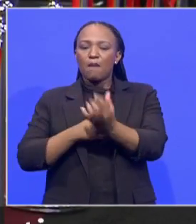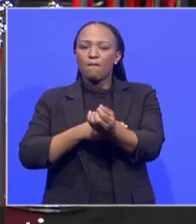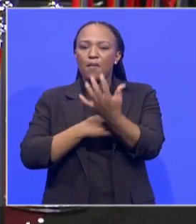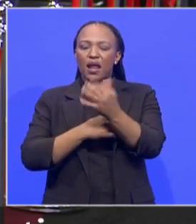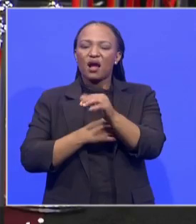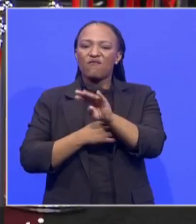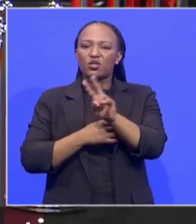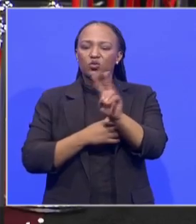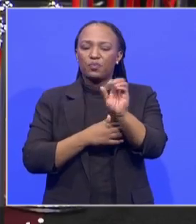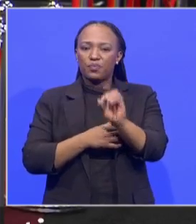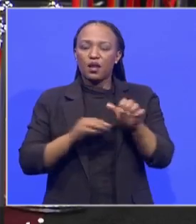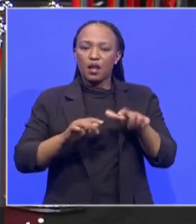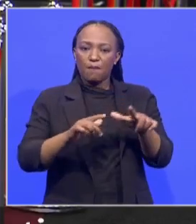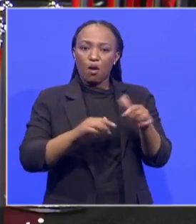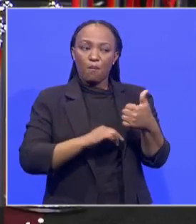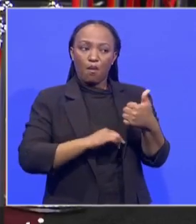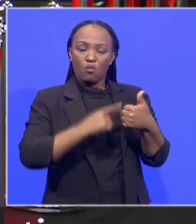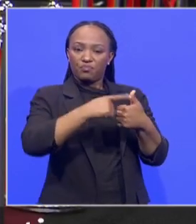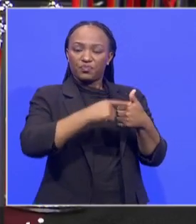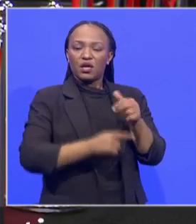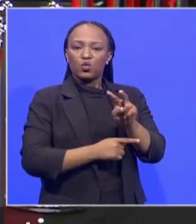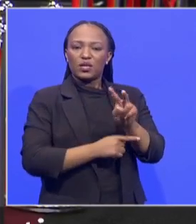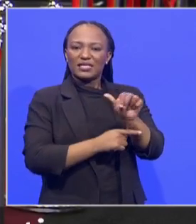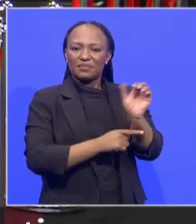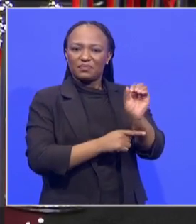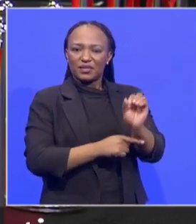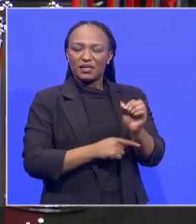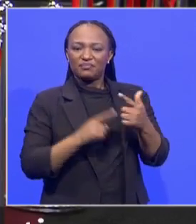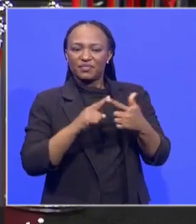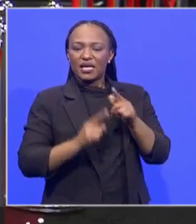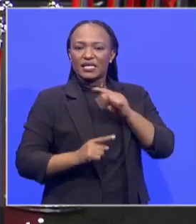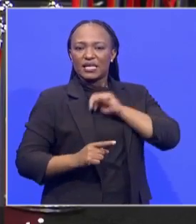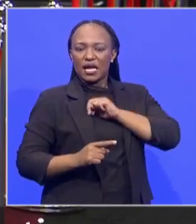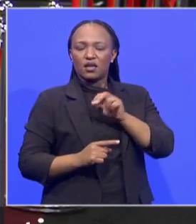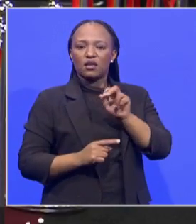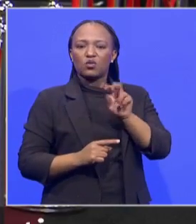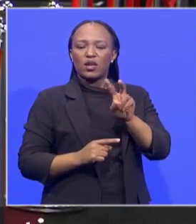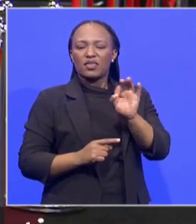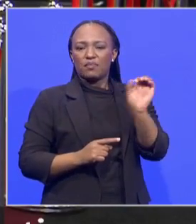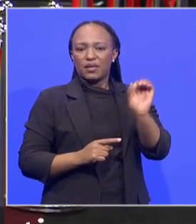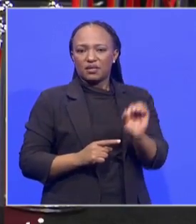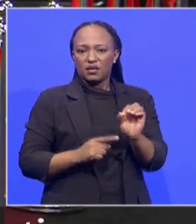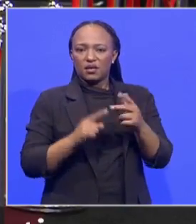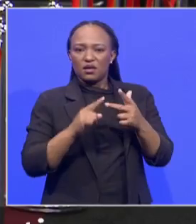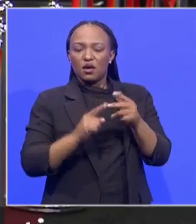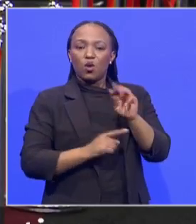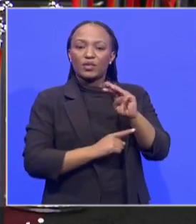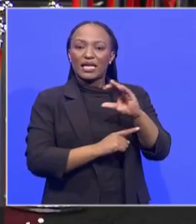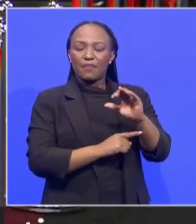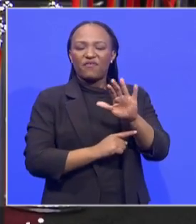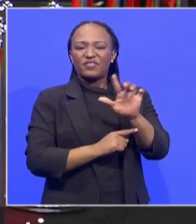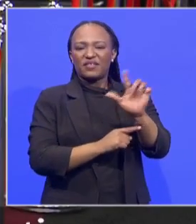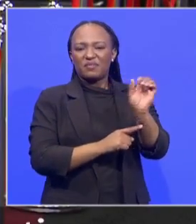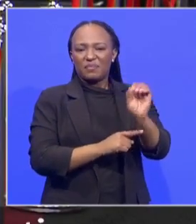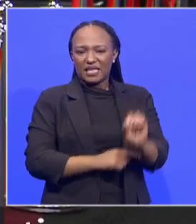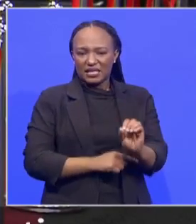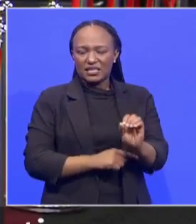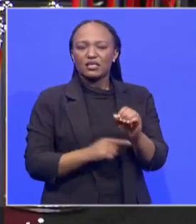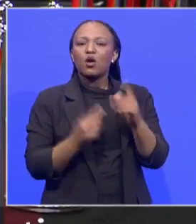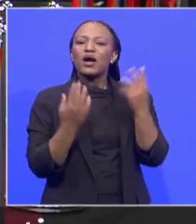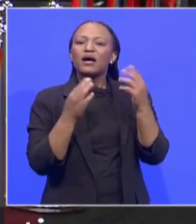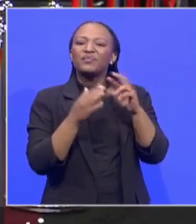Limpopo 26%, KZN 23%, and the Western Cape 57%. But also the IEC sought